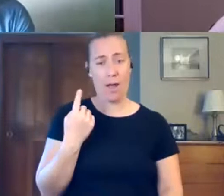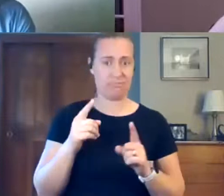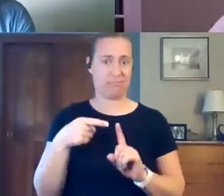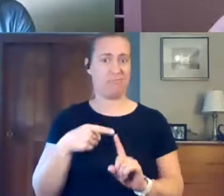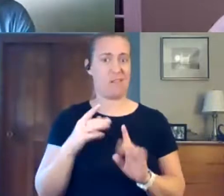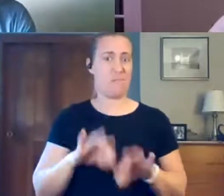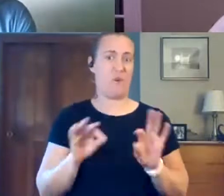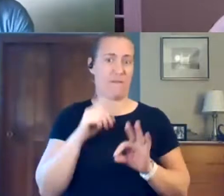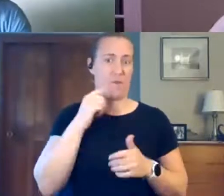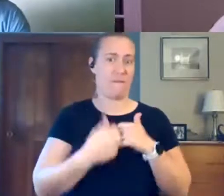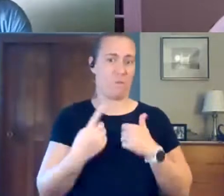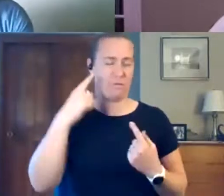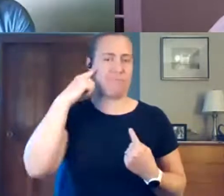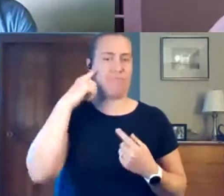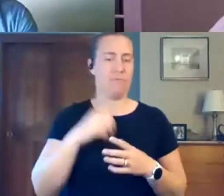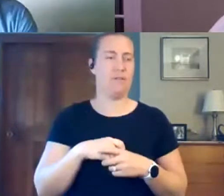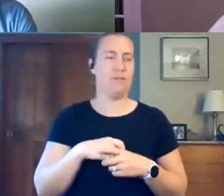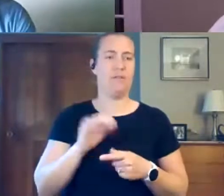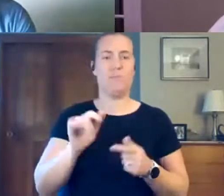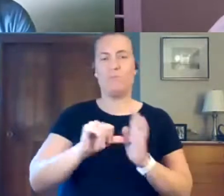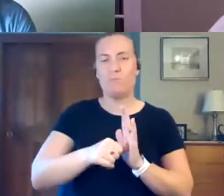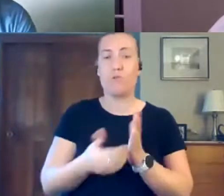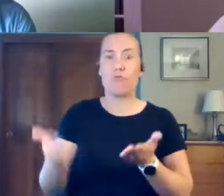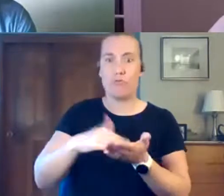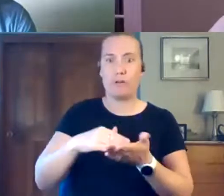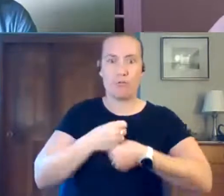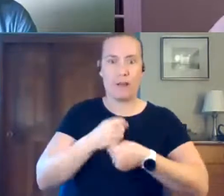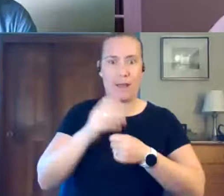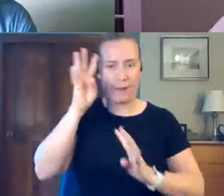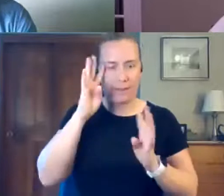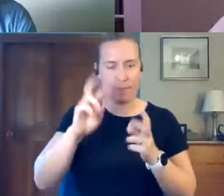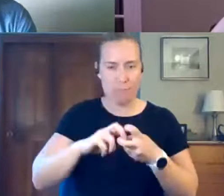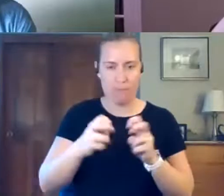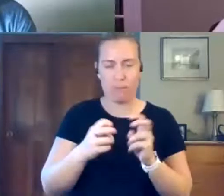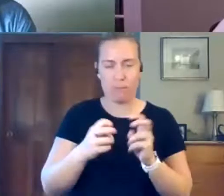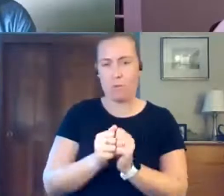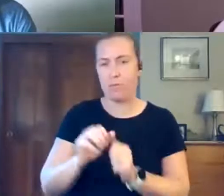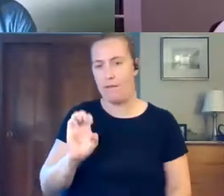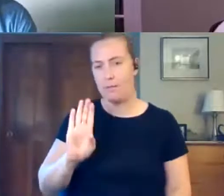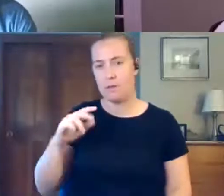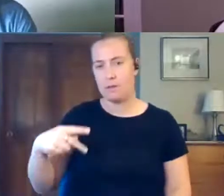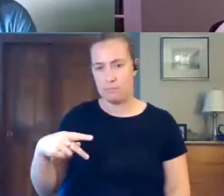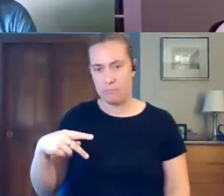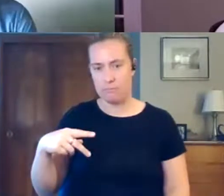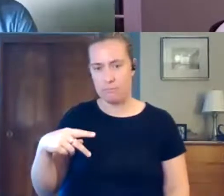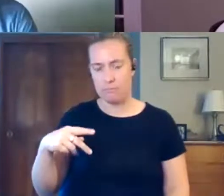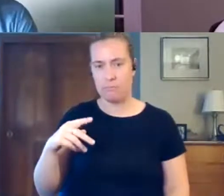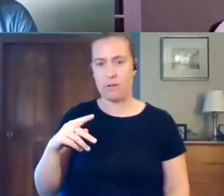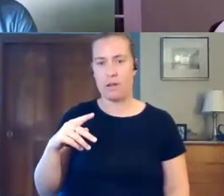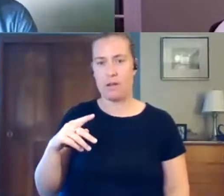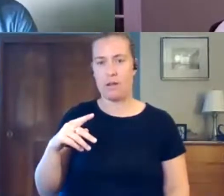of emphasizing what I was saying about recreating the problem that we have with evidence-based interventions with implementation strategies,